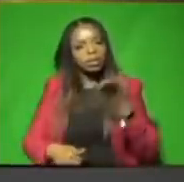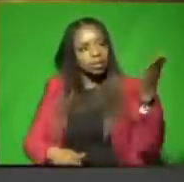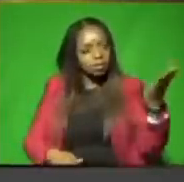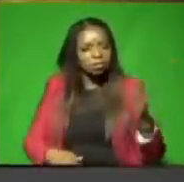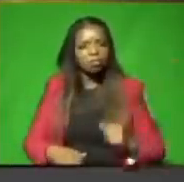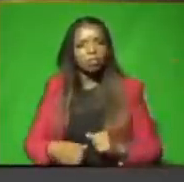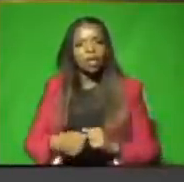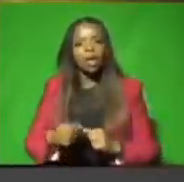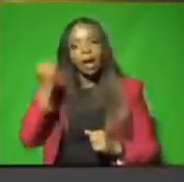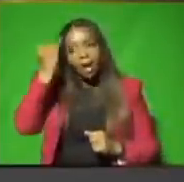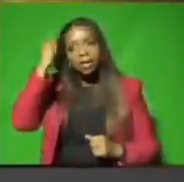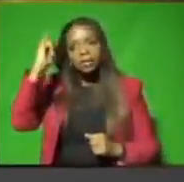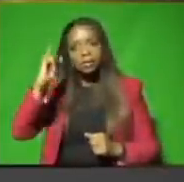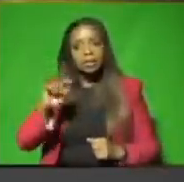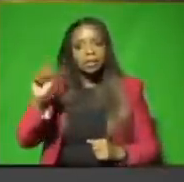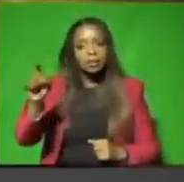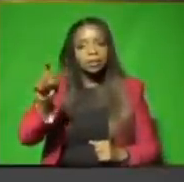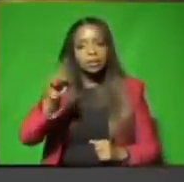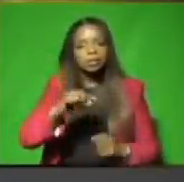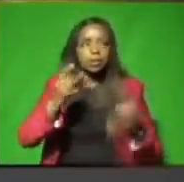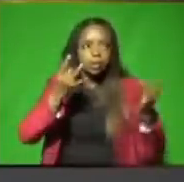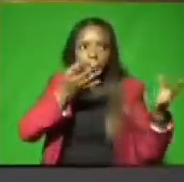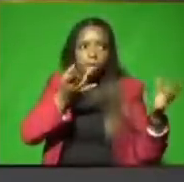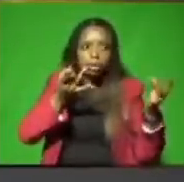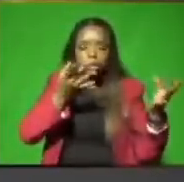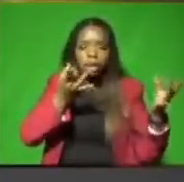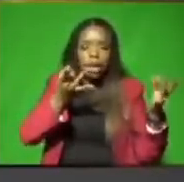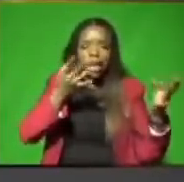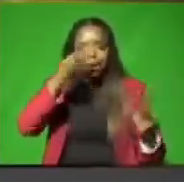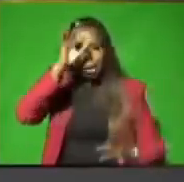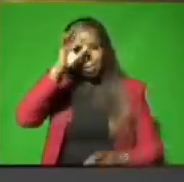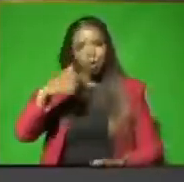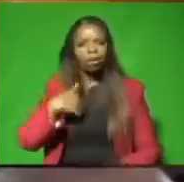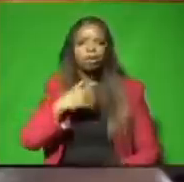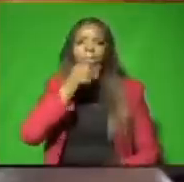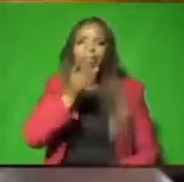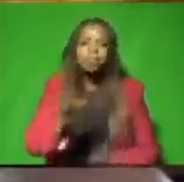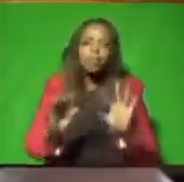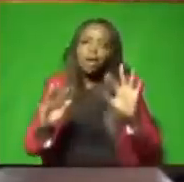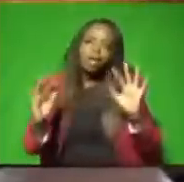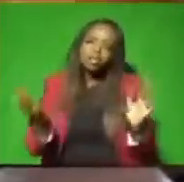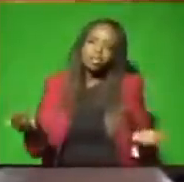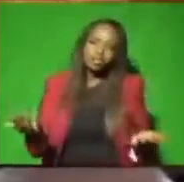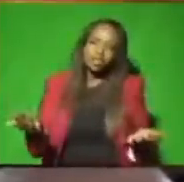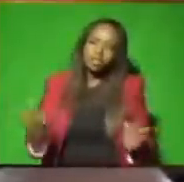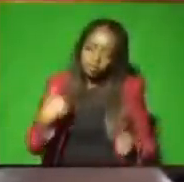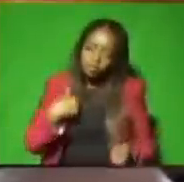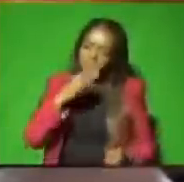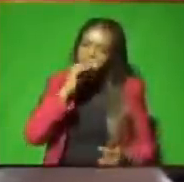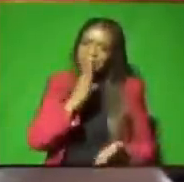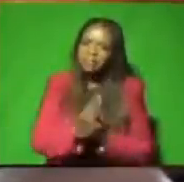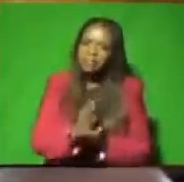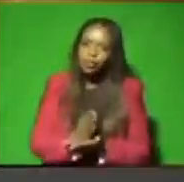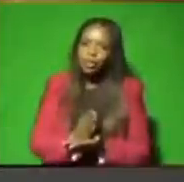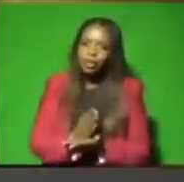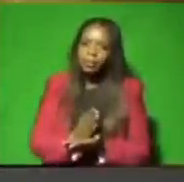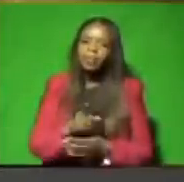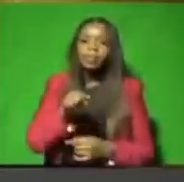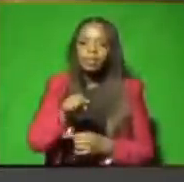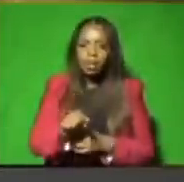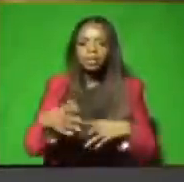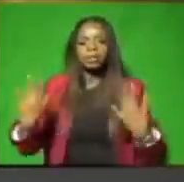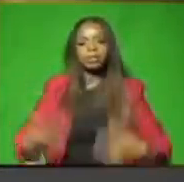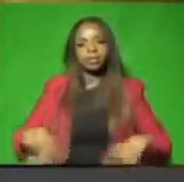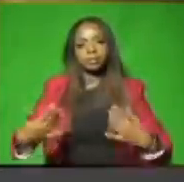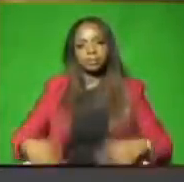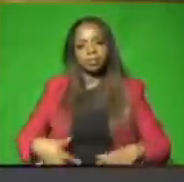your head to the police, how can that be an insult? To tell the truth is the greatest respect